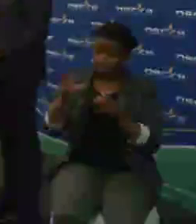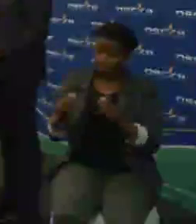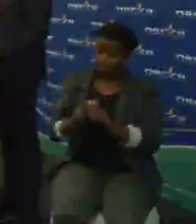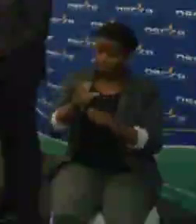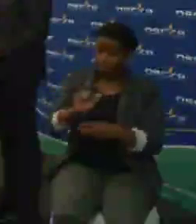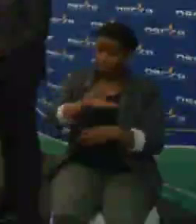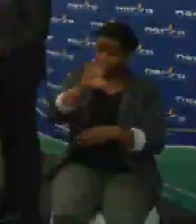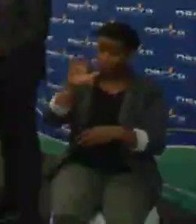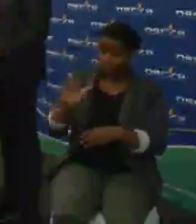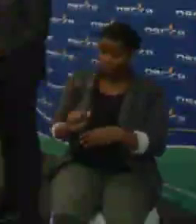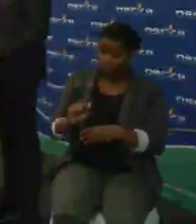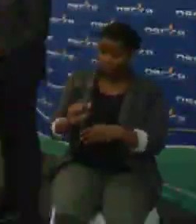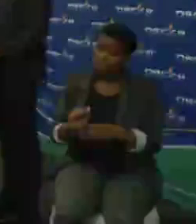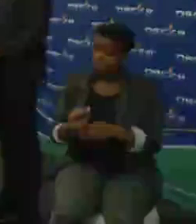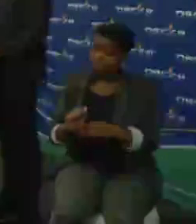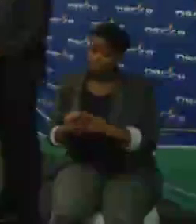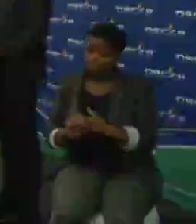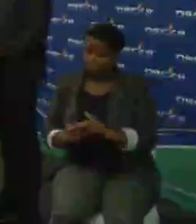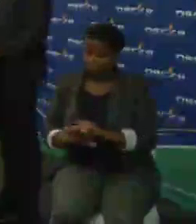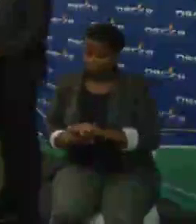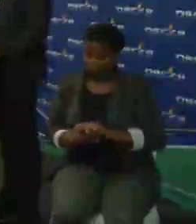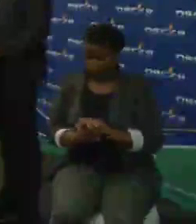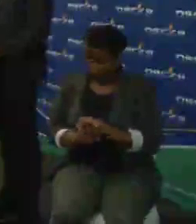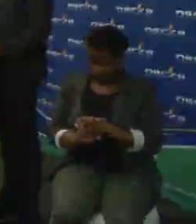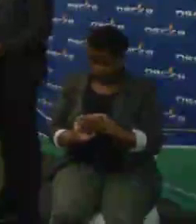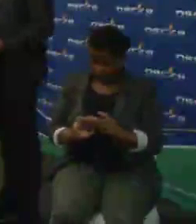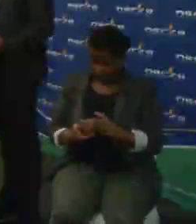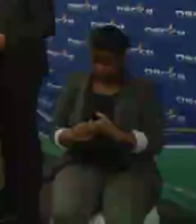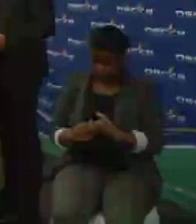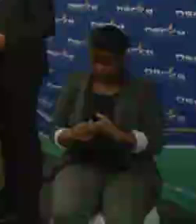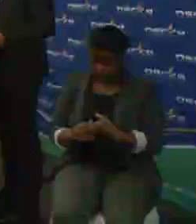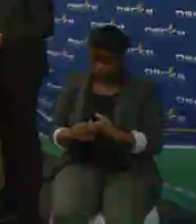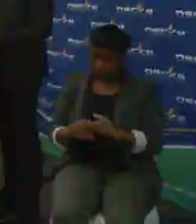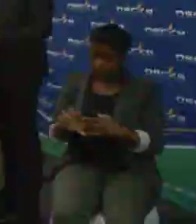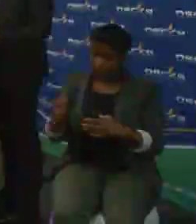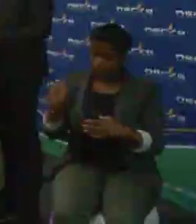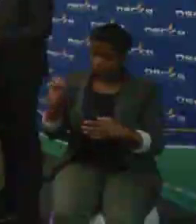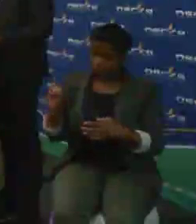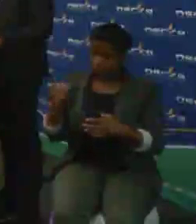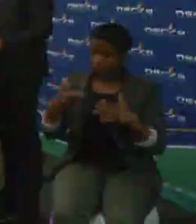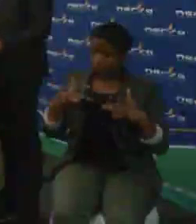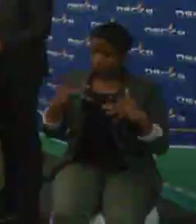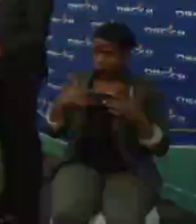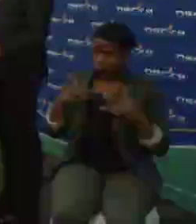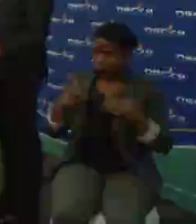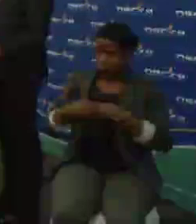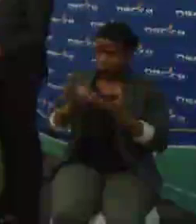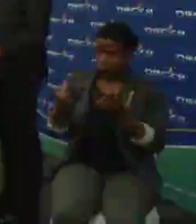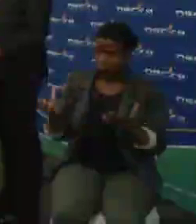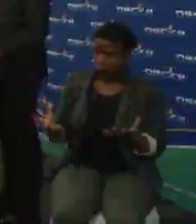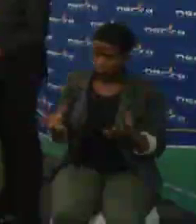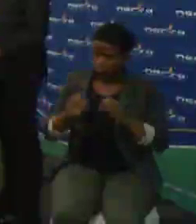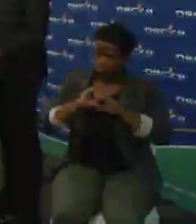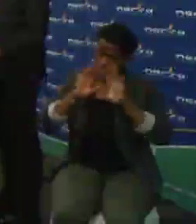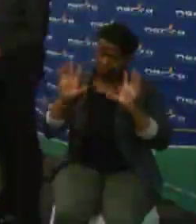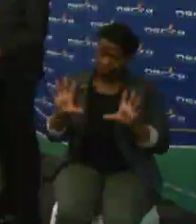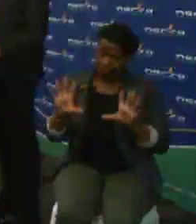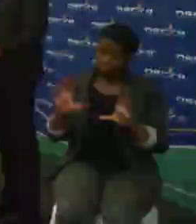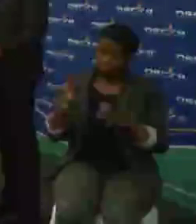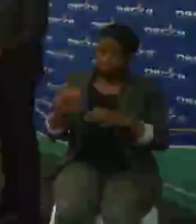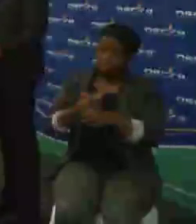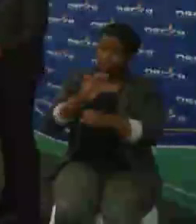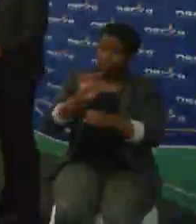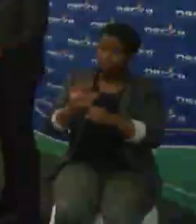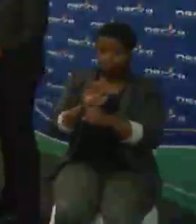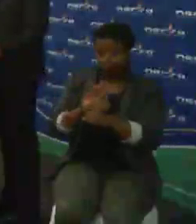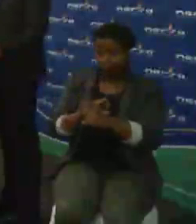Sakeli members in the SME market. So our concern, I will set out the reasons for our concerns in full detail